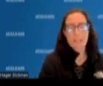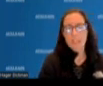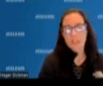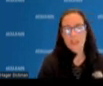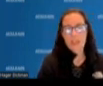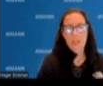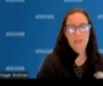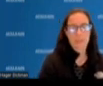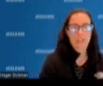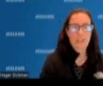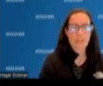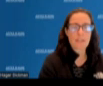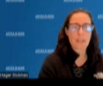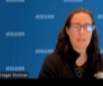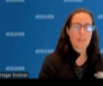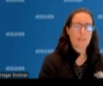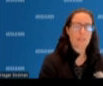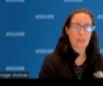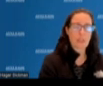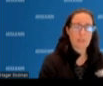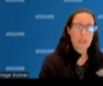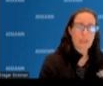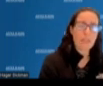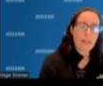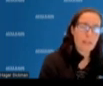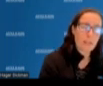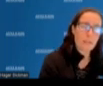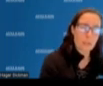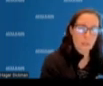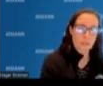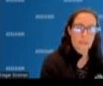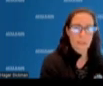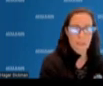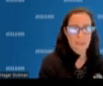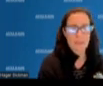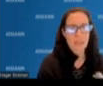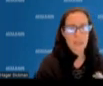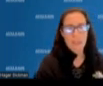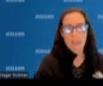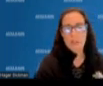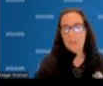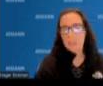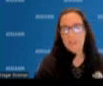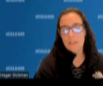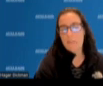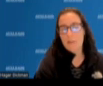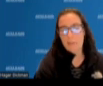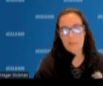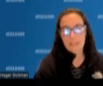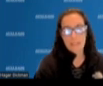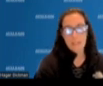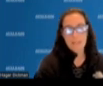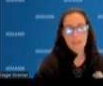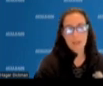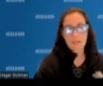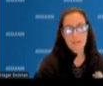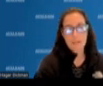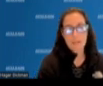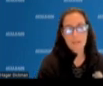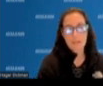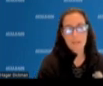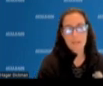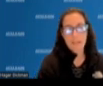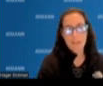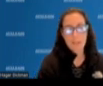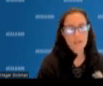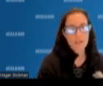advocates, AIDS, HIV advocates, Alzheimer's, and veteran groups, unions and labor representatives, all of